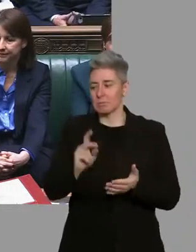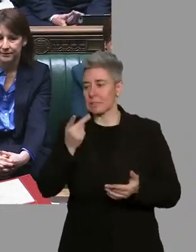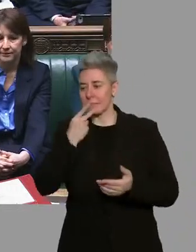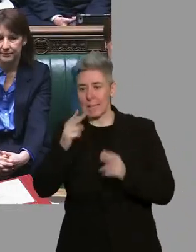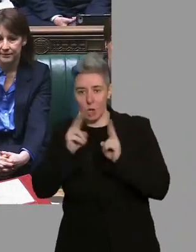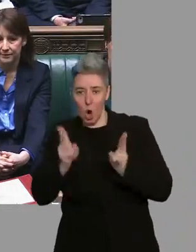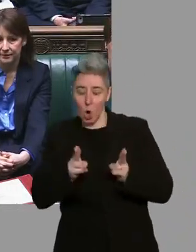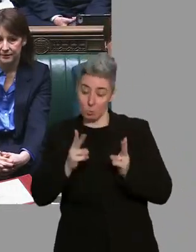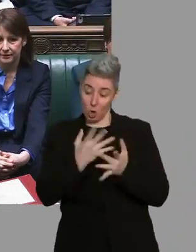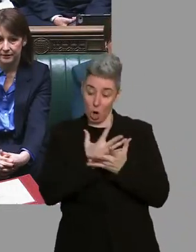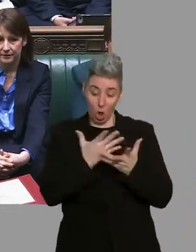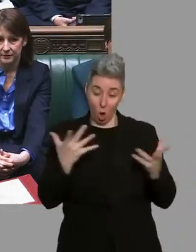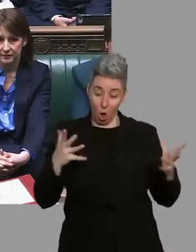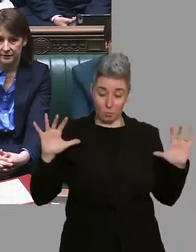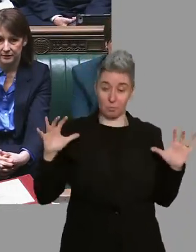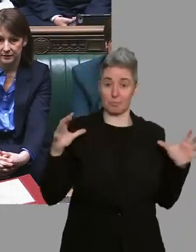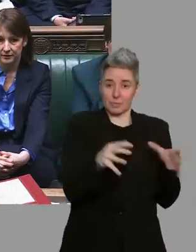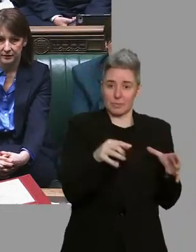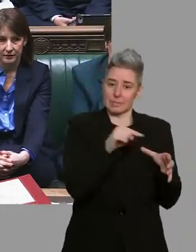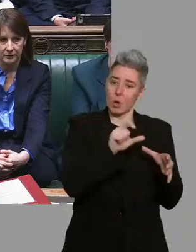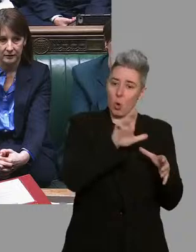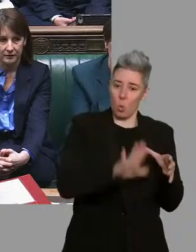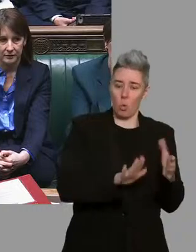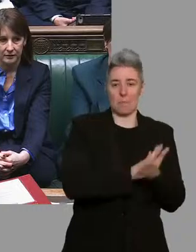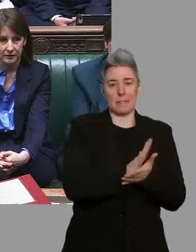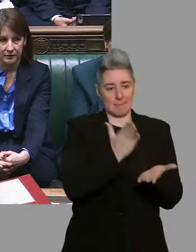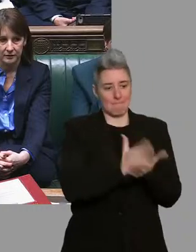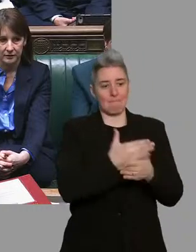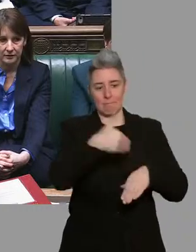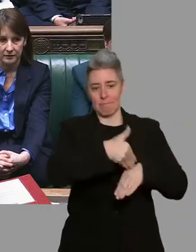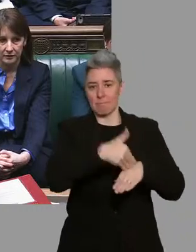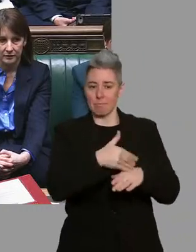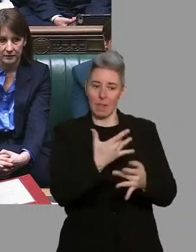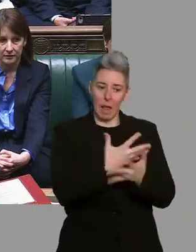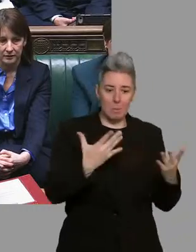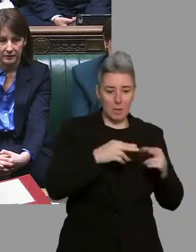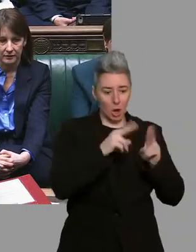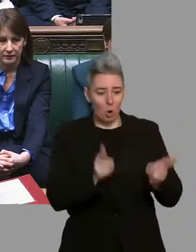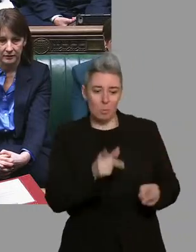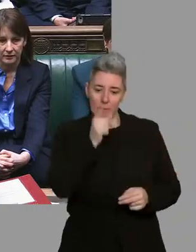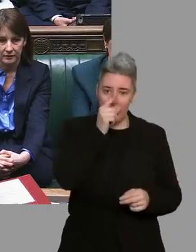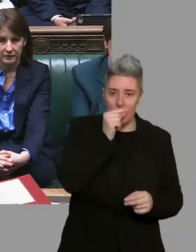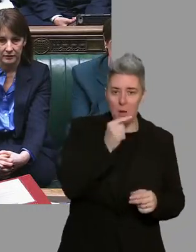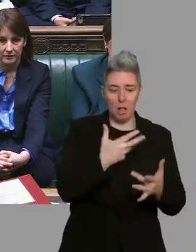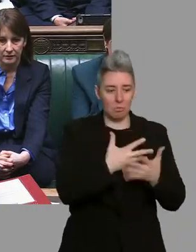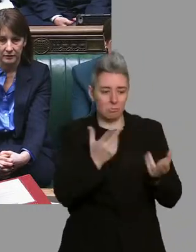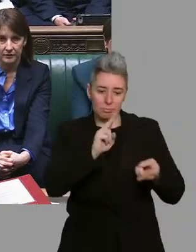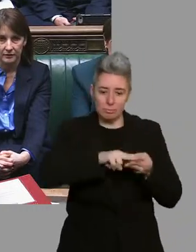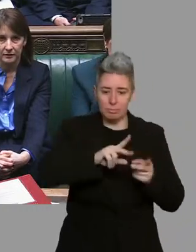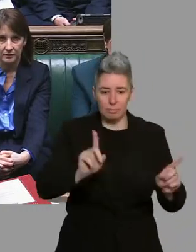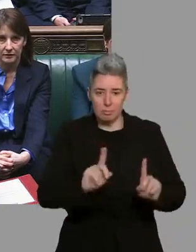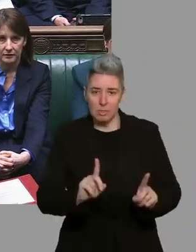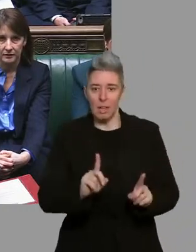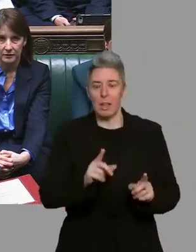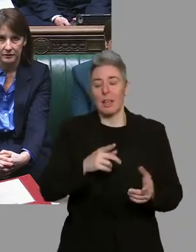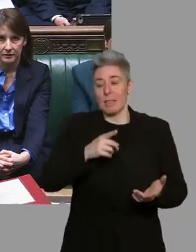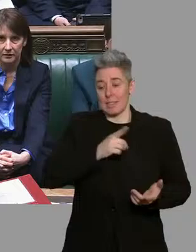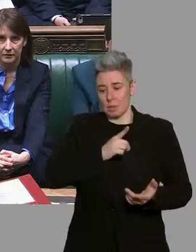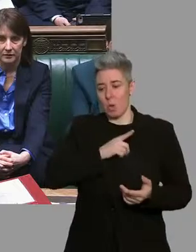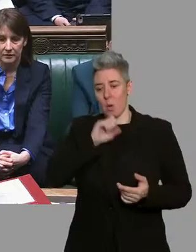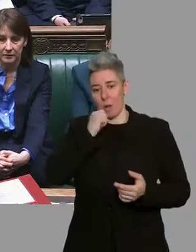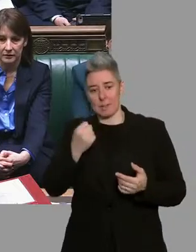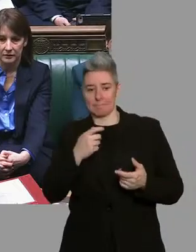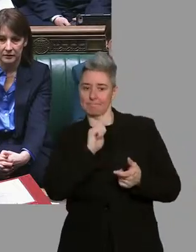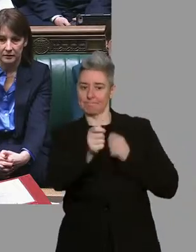the availability and affordability of homes. That's why we'll enable councils to charge a premium on the council tax bills